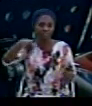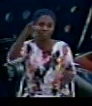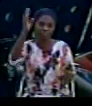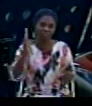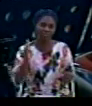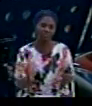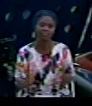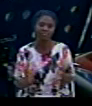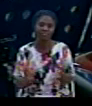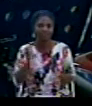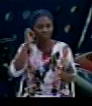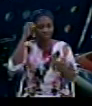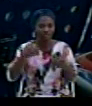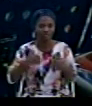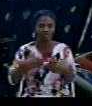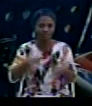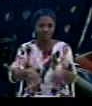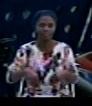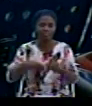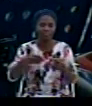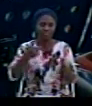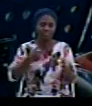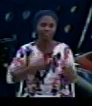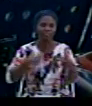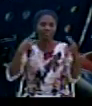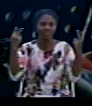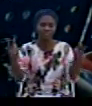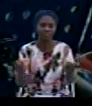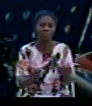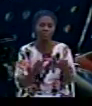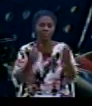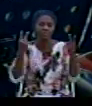Jehovah. He has given me victory.